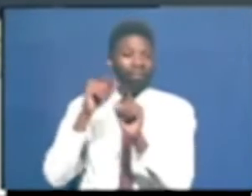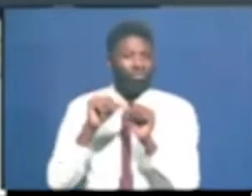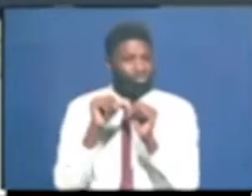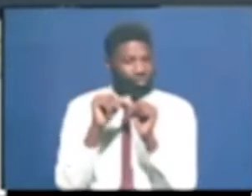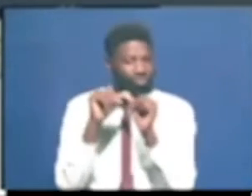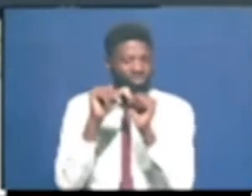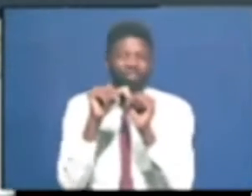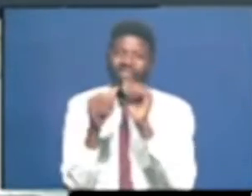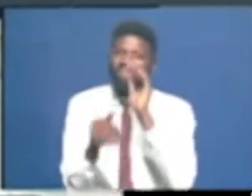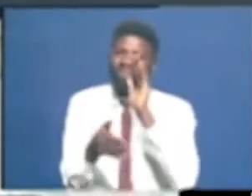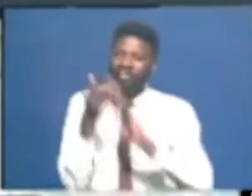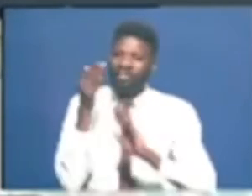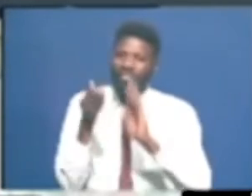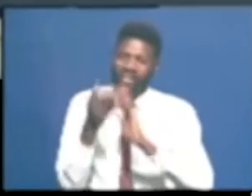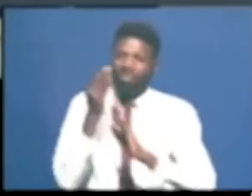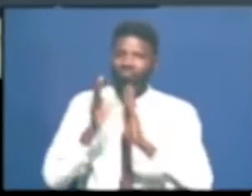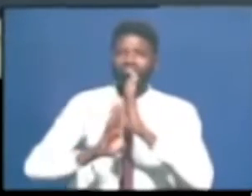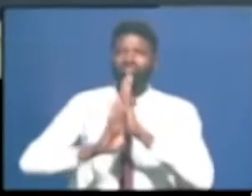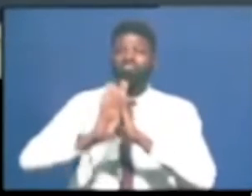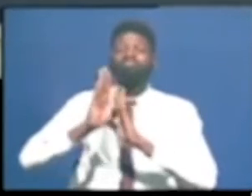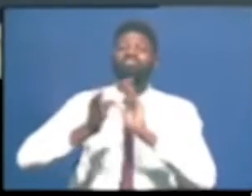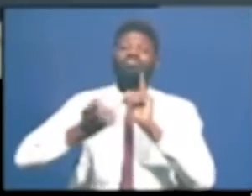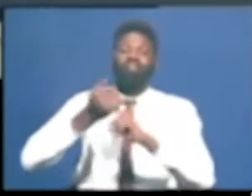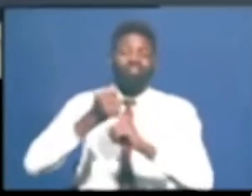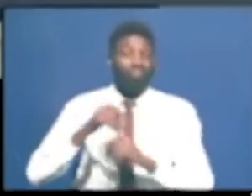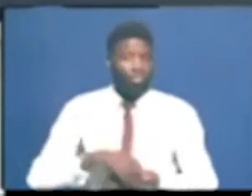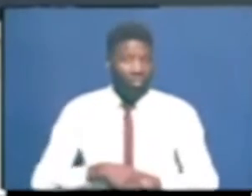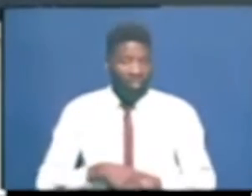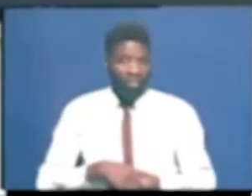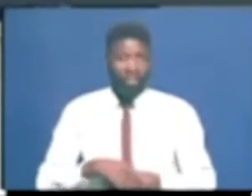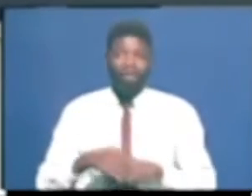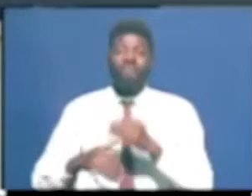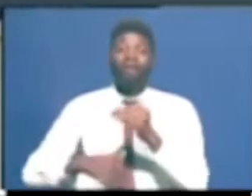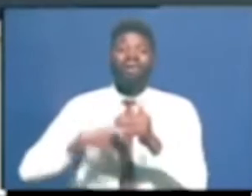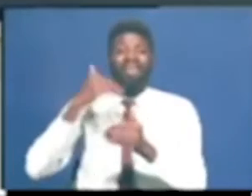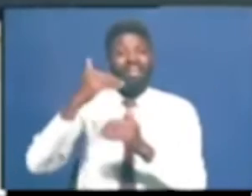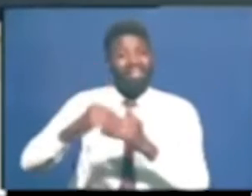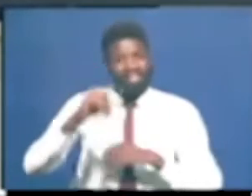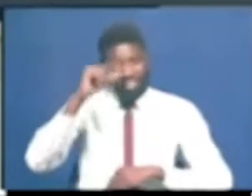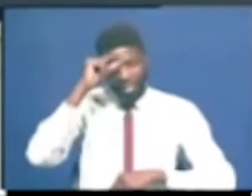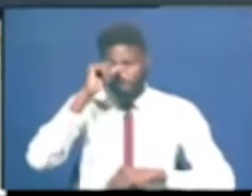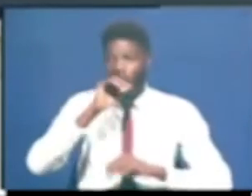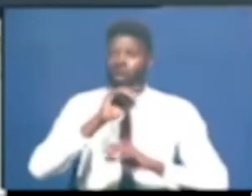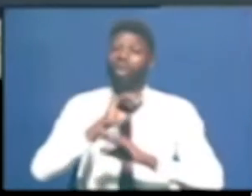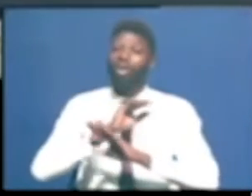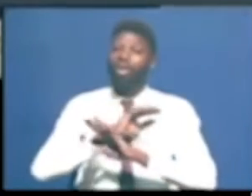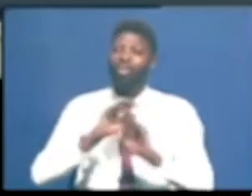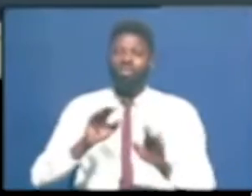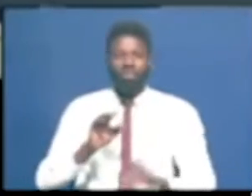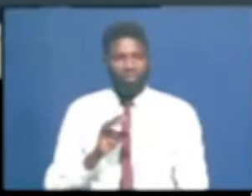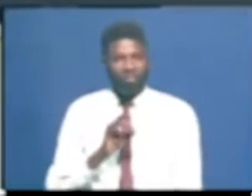achievement, the next administration should not shy away from using other people's money.